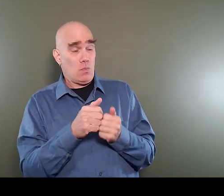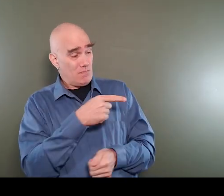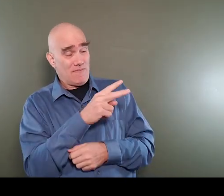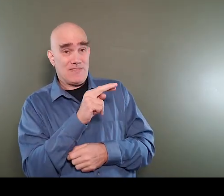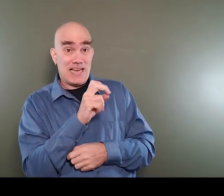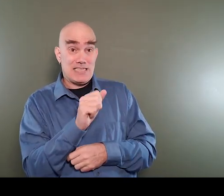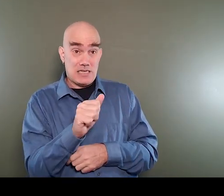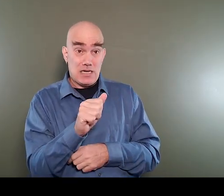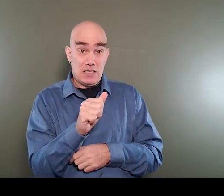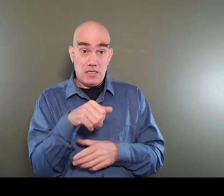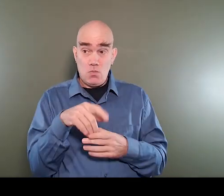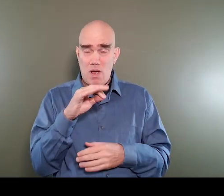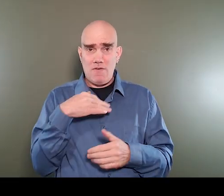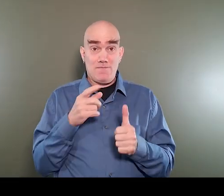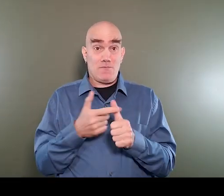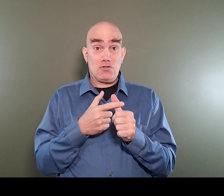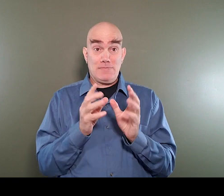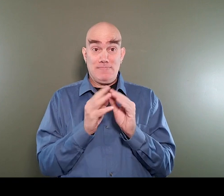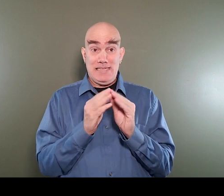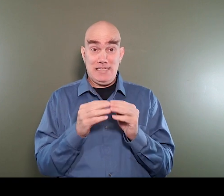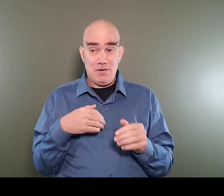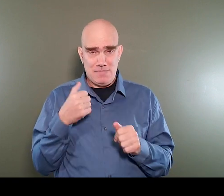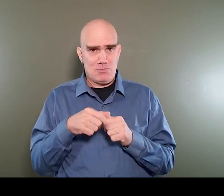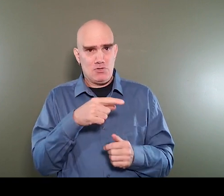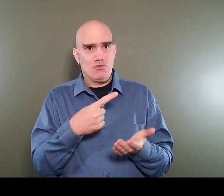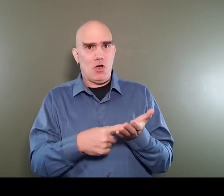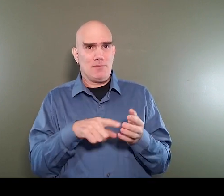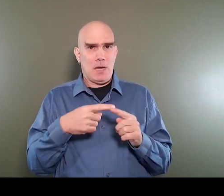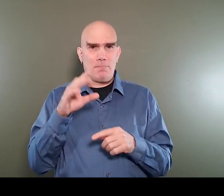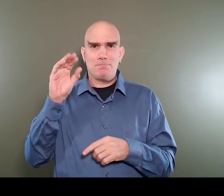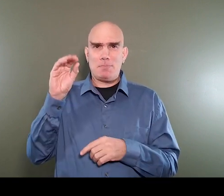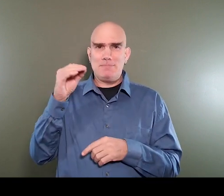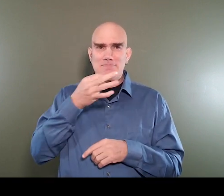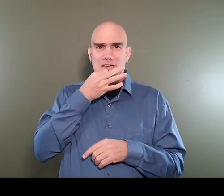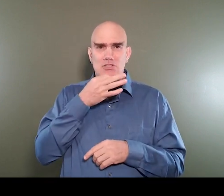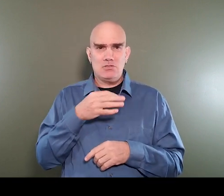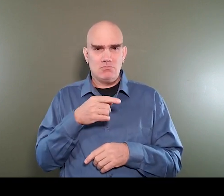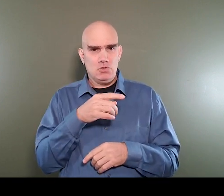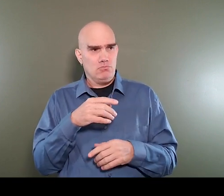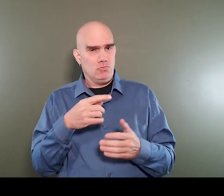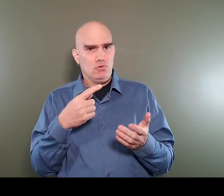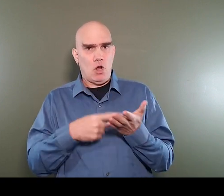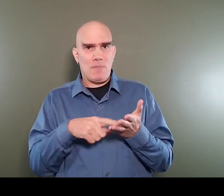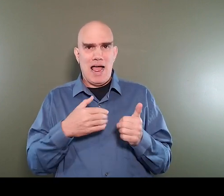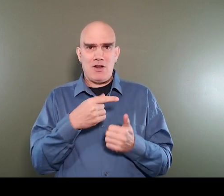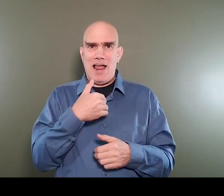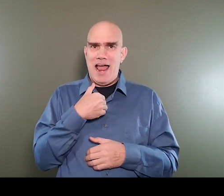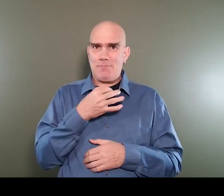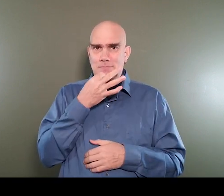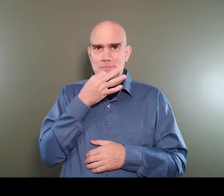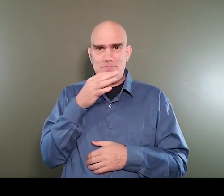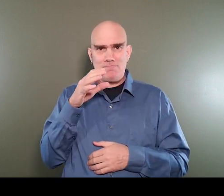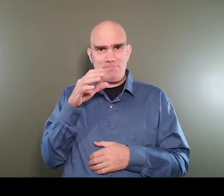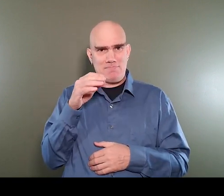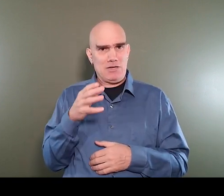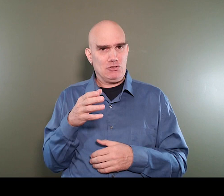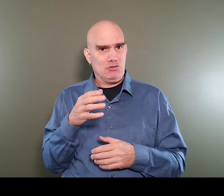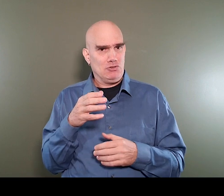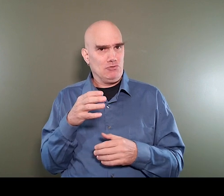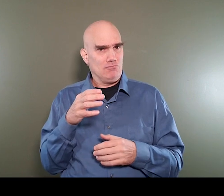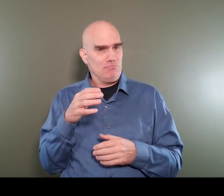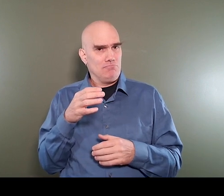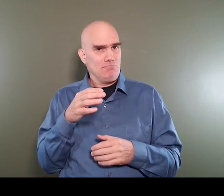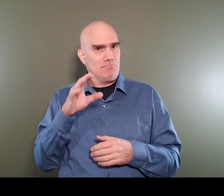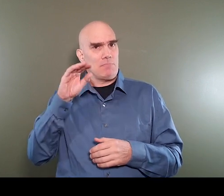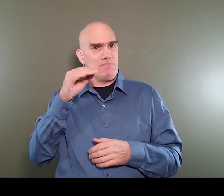And I remember talking to Vanessa in one of our first meetings. I remember her talking about the puppet master. She was talking about how she had this